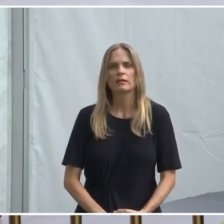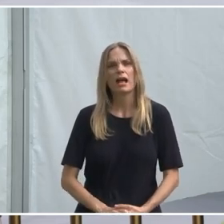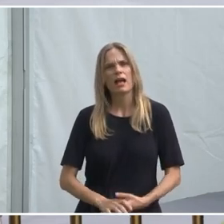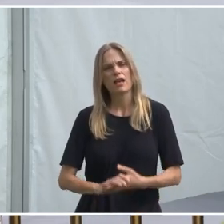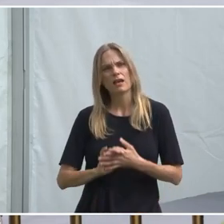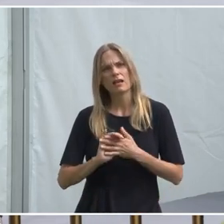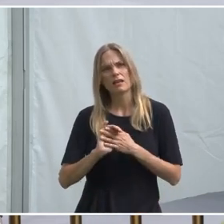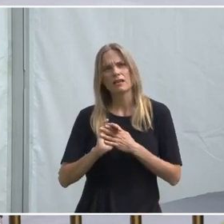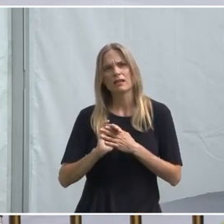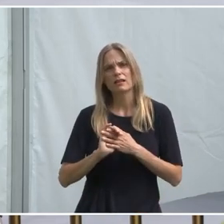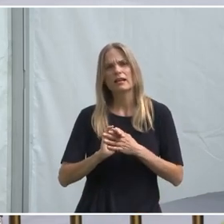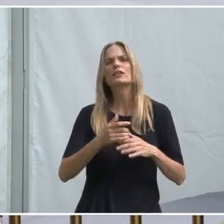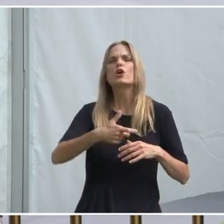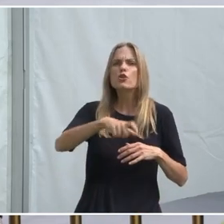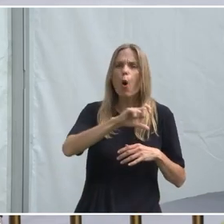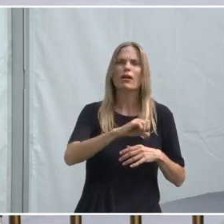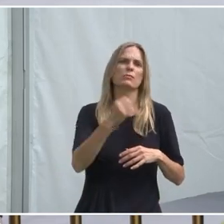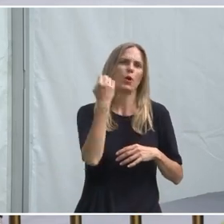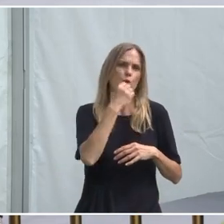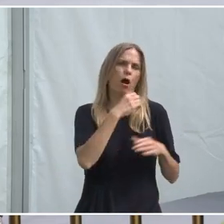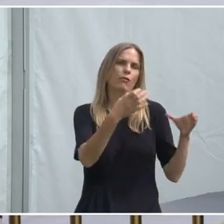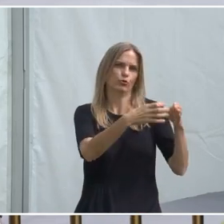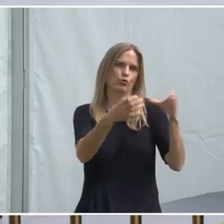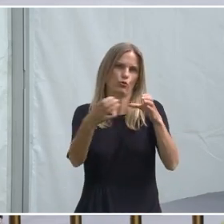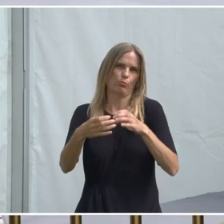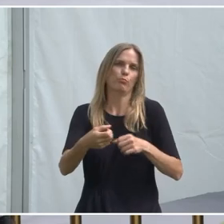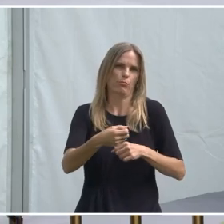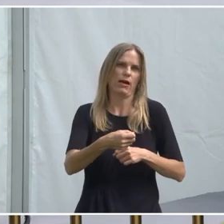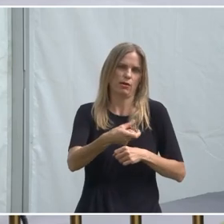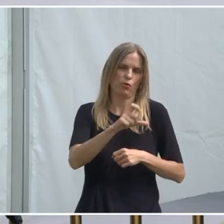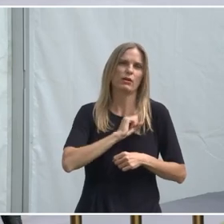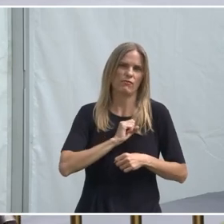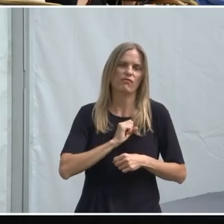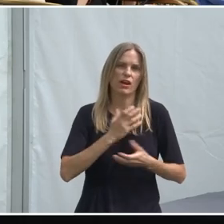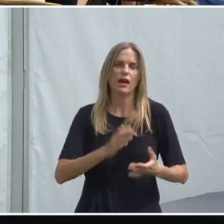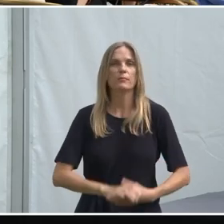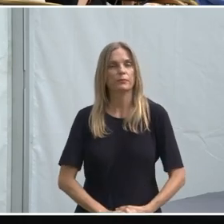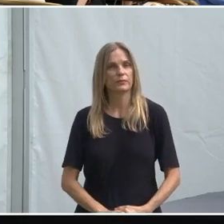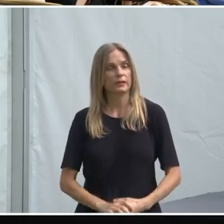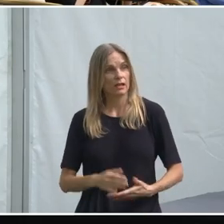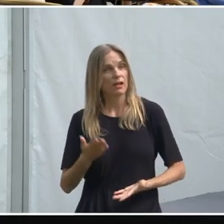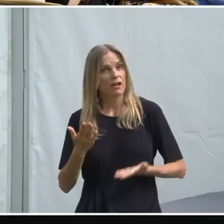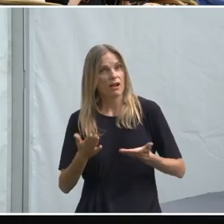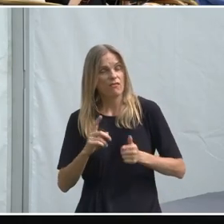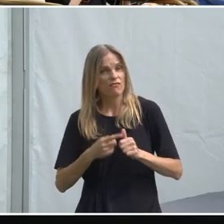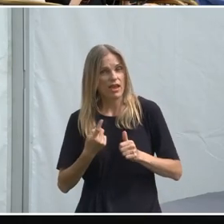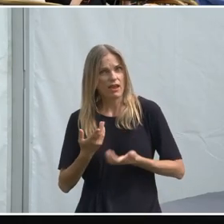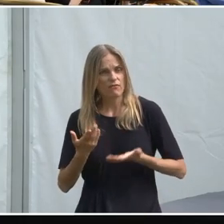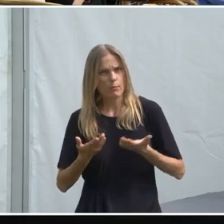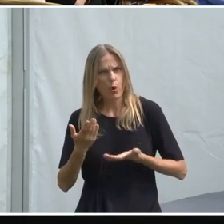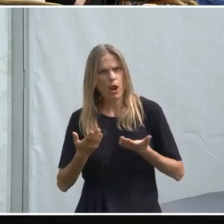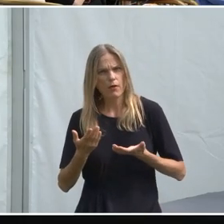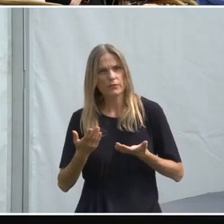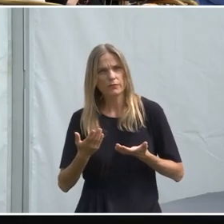more national communities. I think it could be crucial also for those people who are limited due to, let's say, whether it's